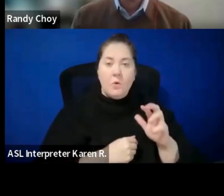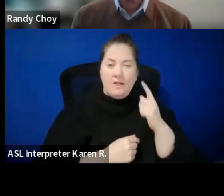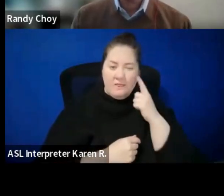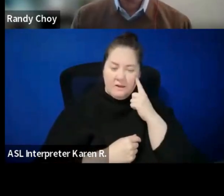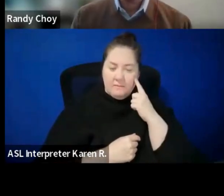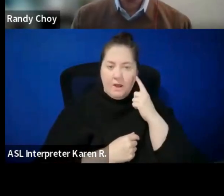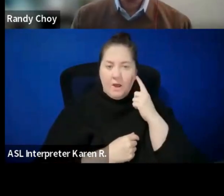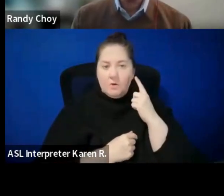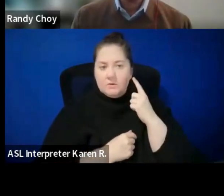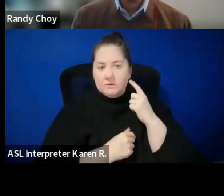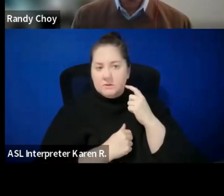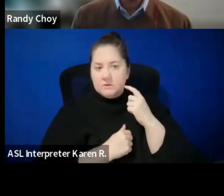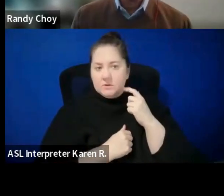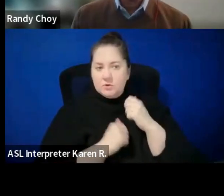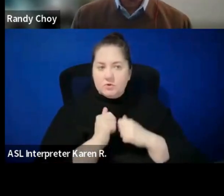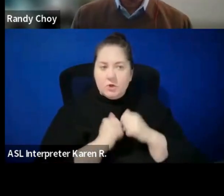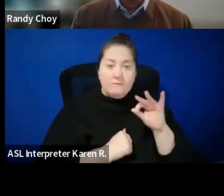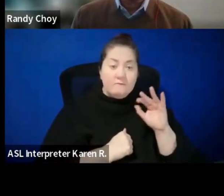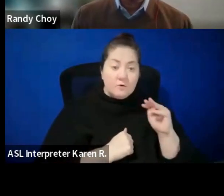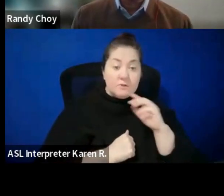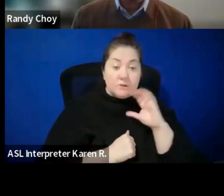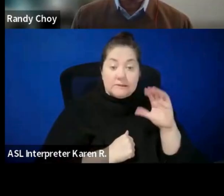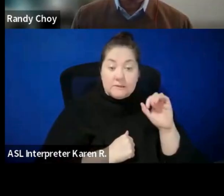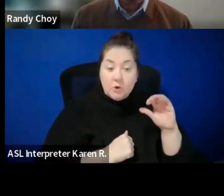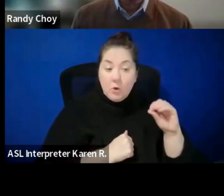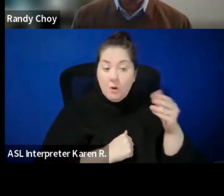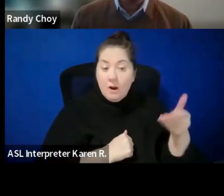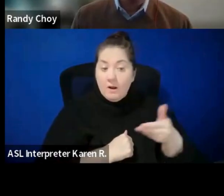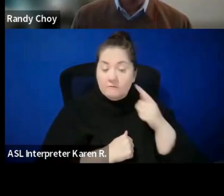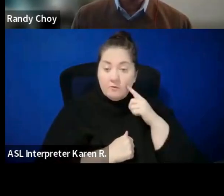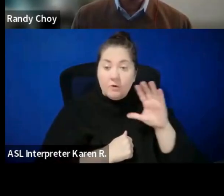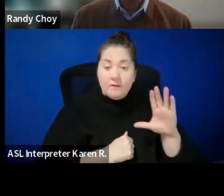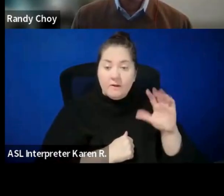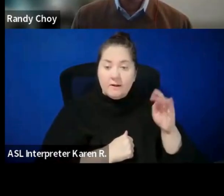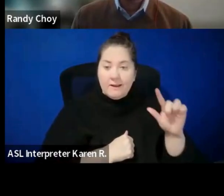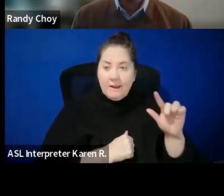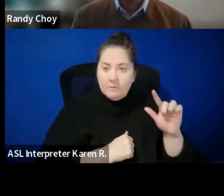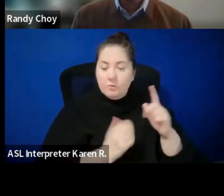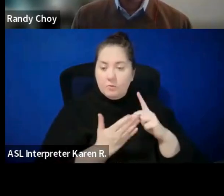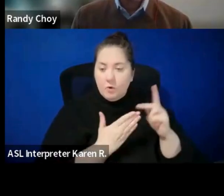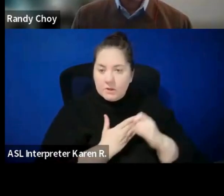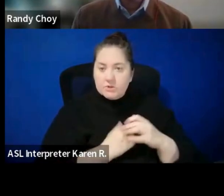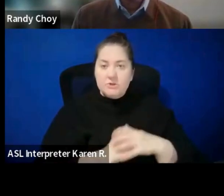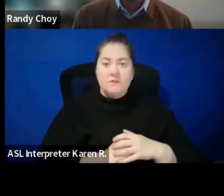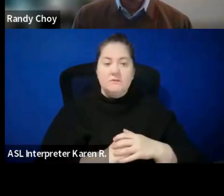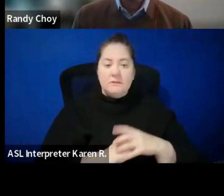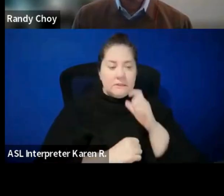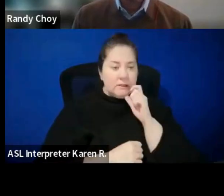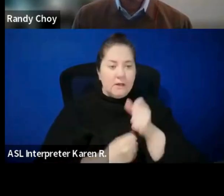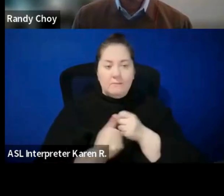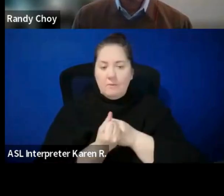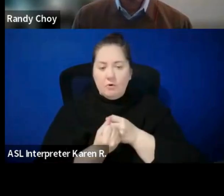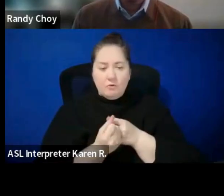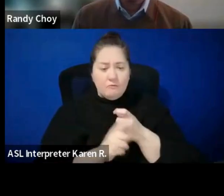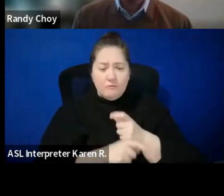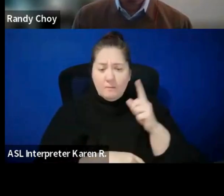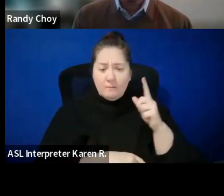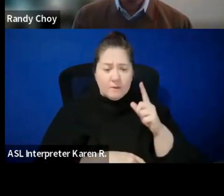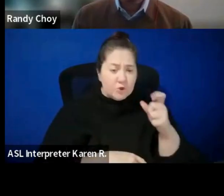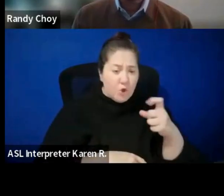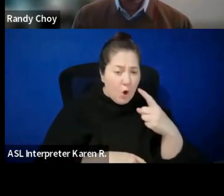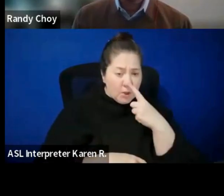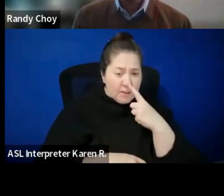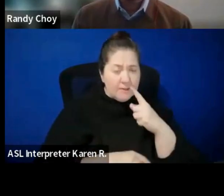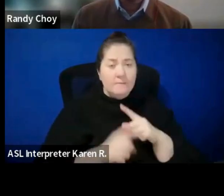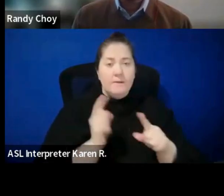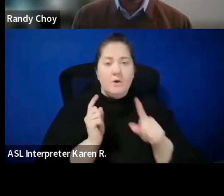construction firms that those CEOs are hiring for their capital projects. They're they're not going to get a sponsorship from Target, but they could get a sponsorship